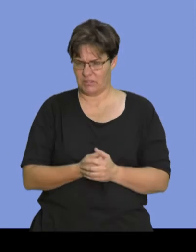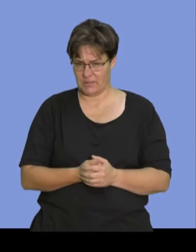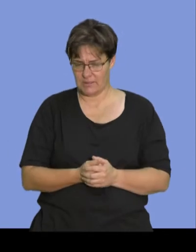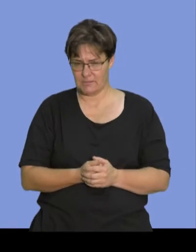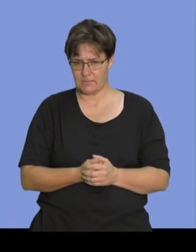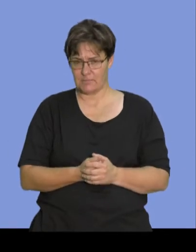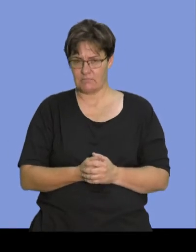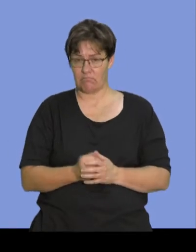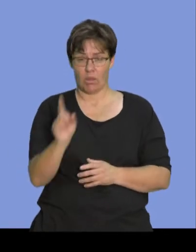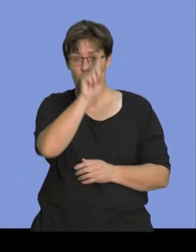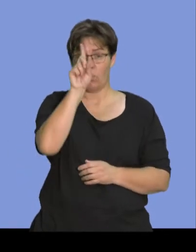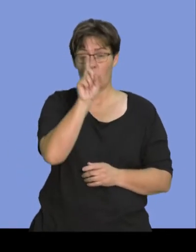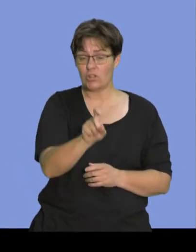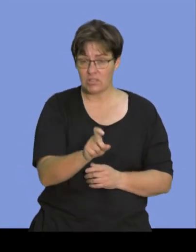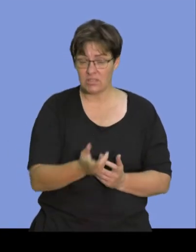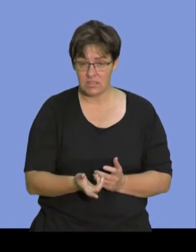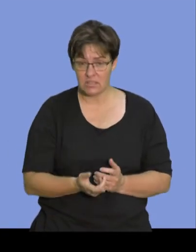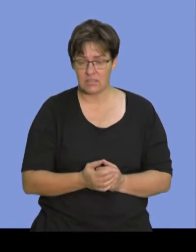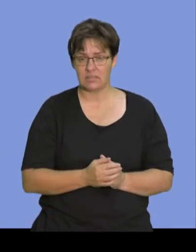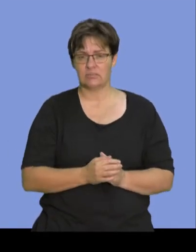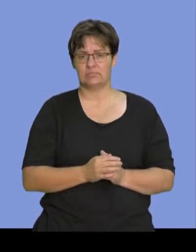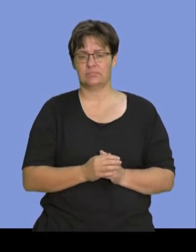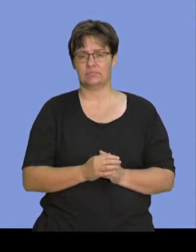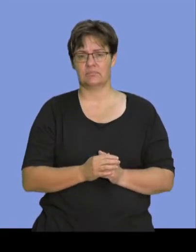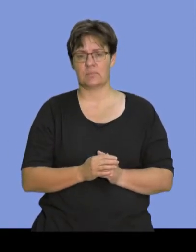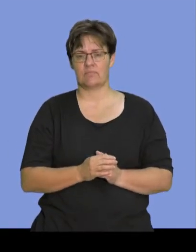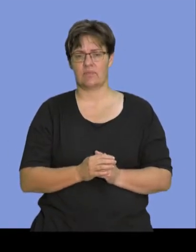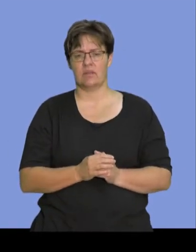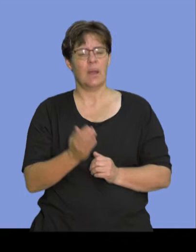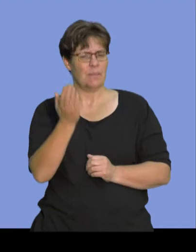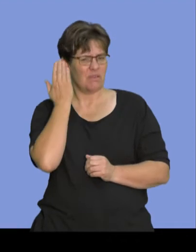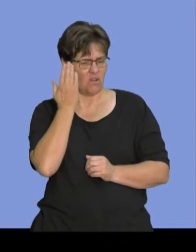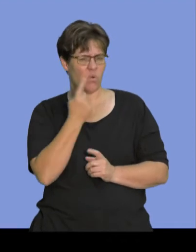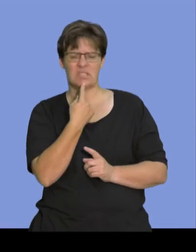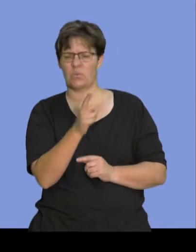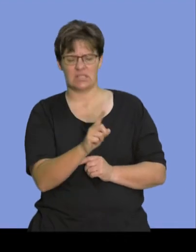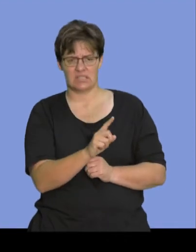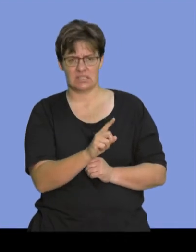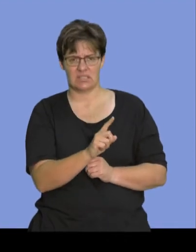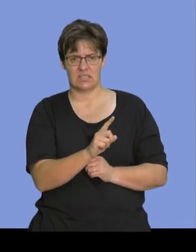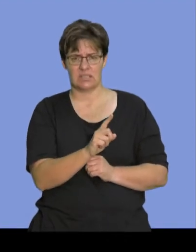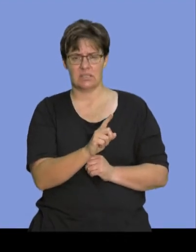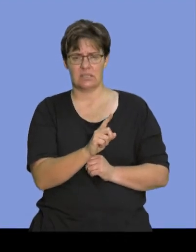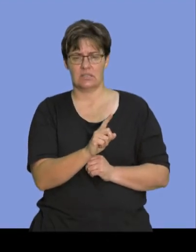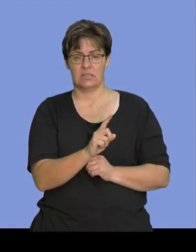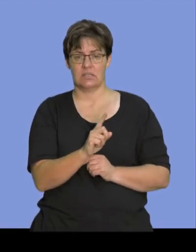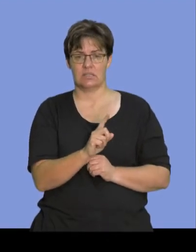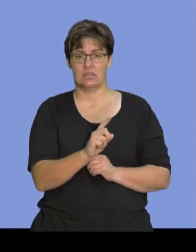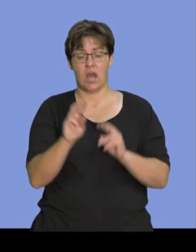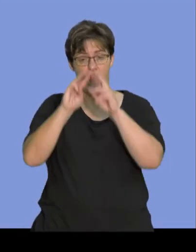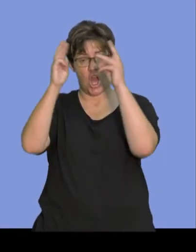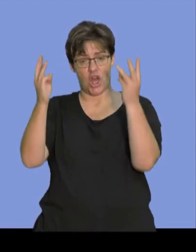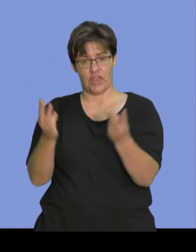big question that we asked at the earlier stages of our session, we said, what is the magnetic nature of the